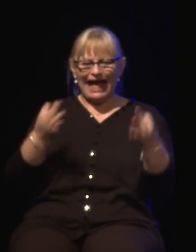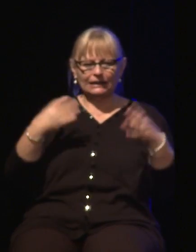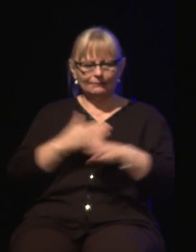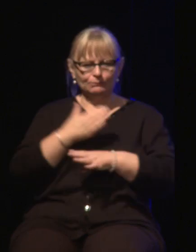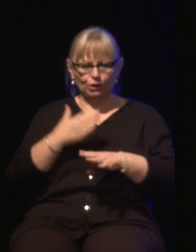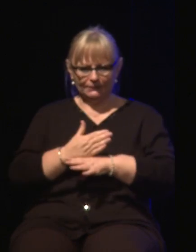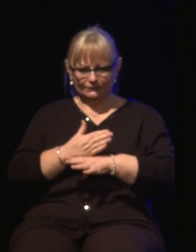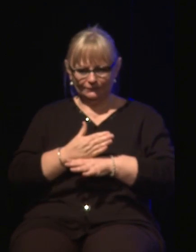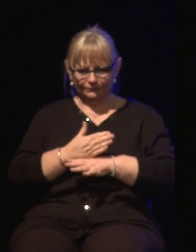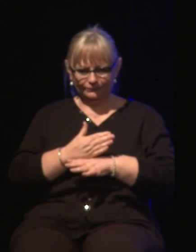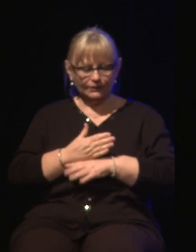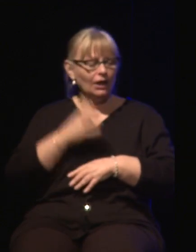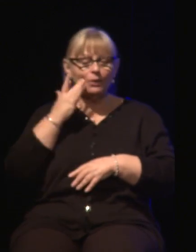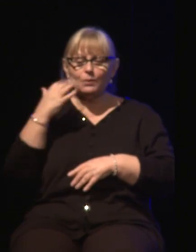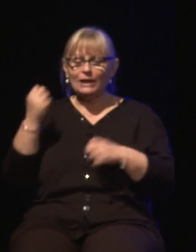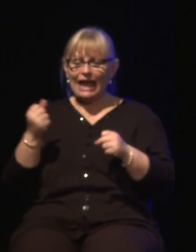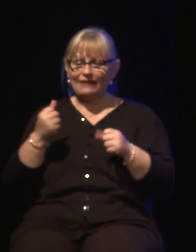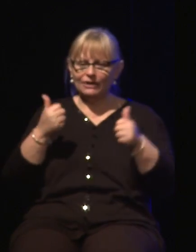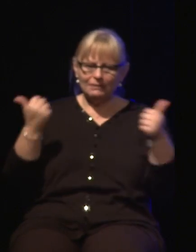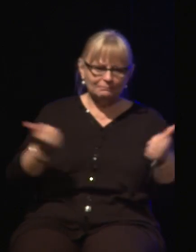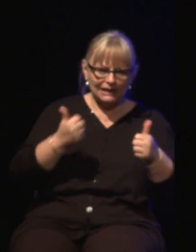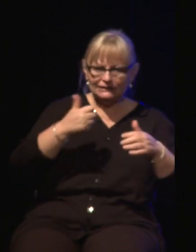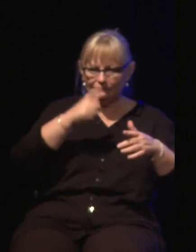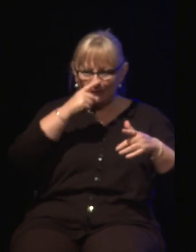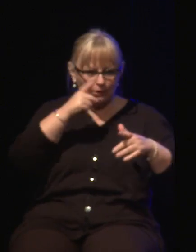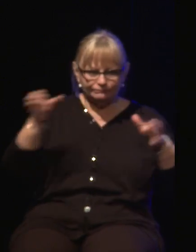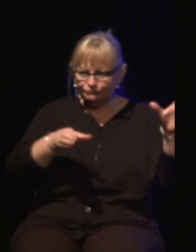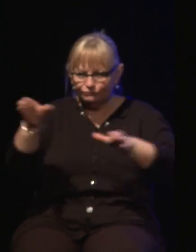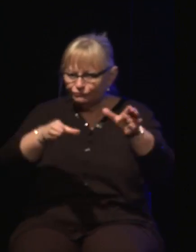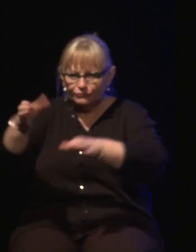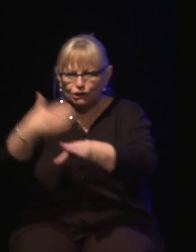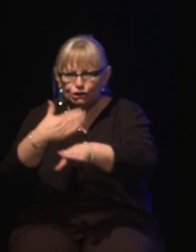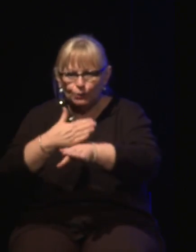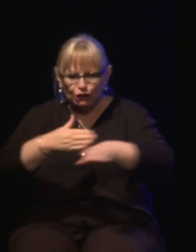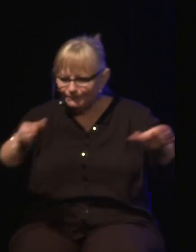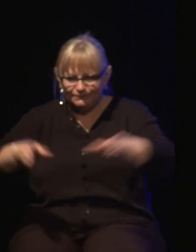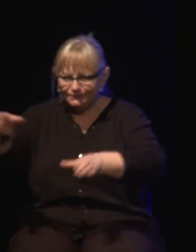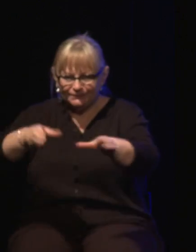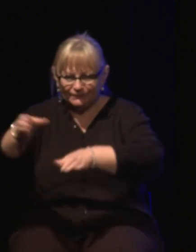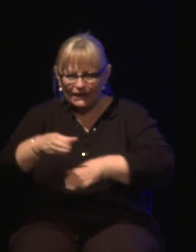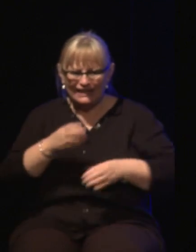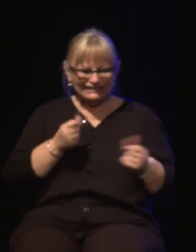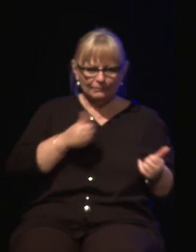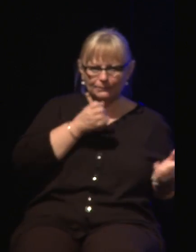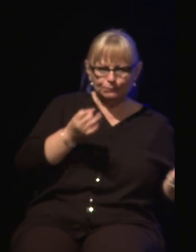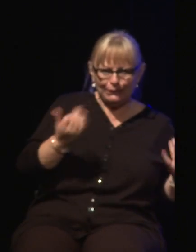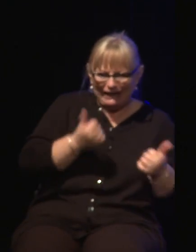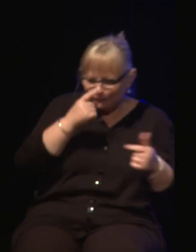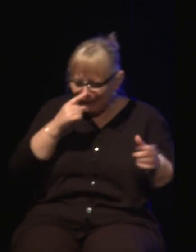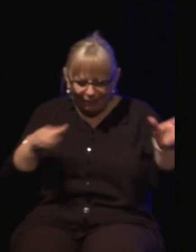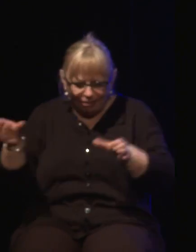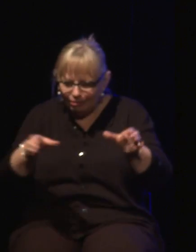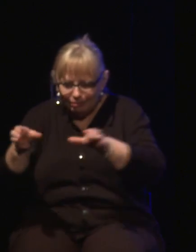have advanced labour markets, when we have people who, as most of us do, and it's just been discussed, we